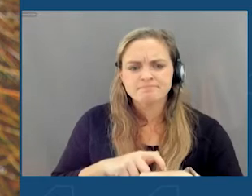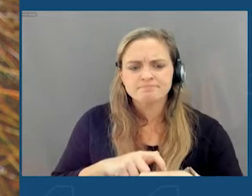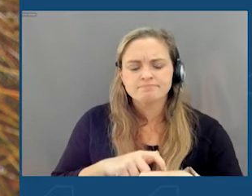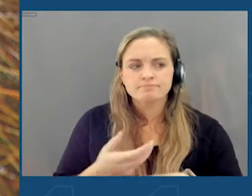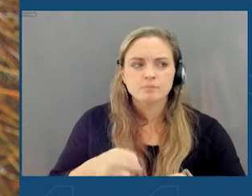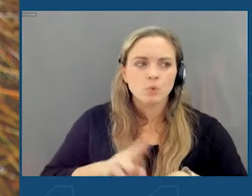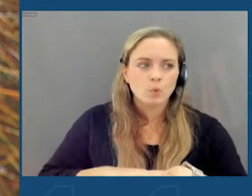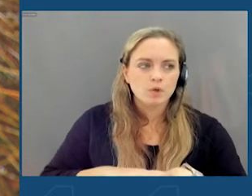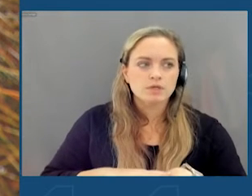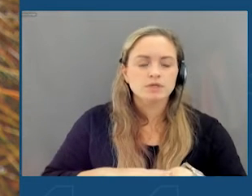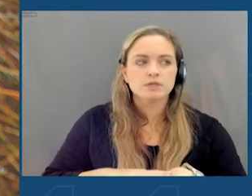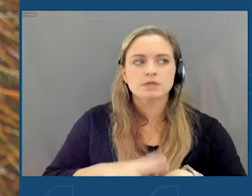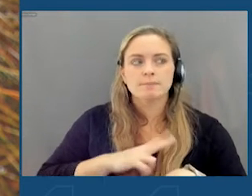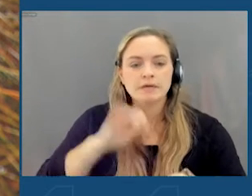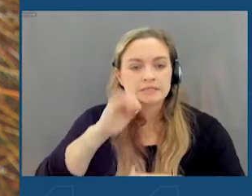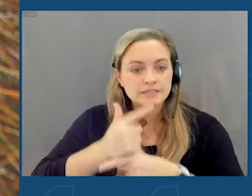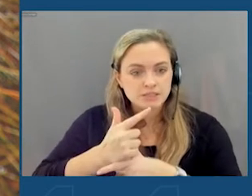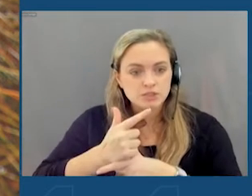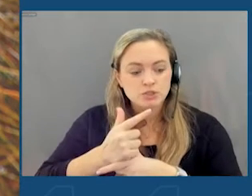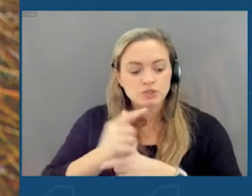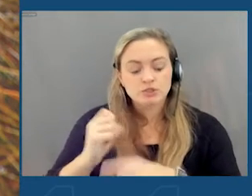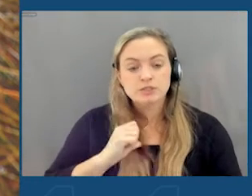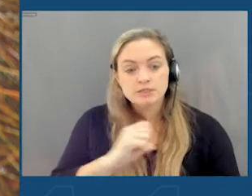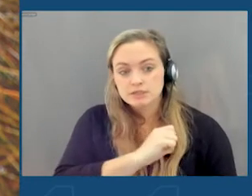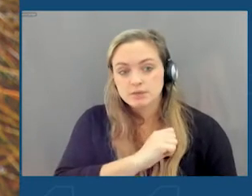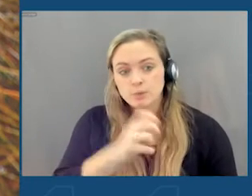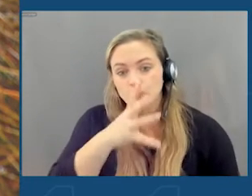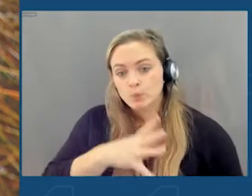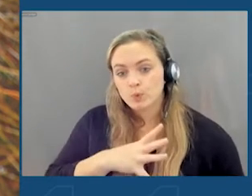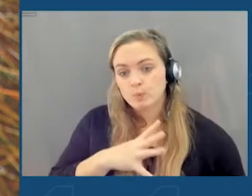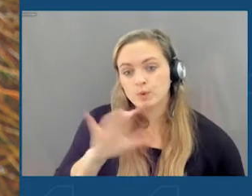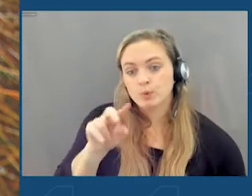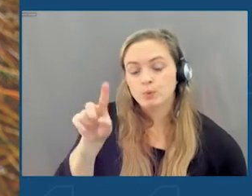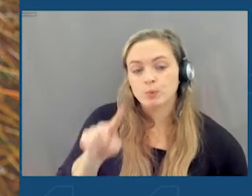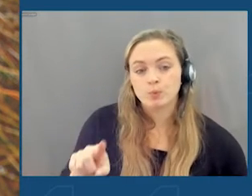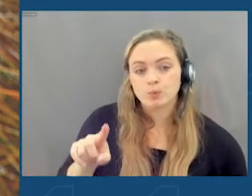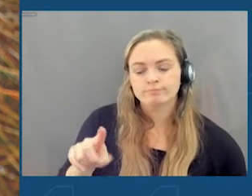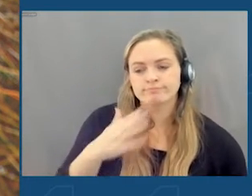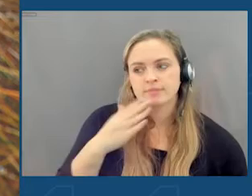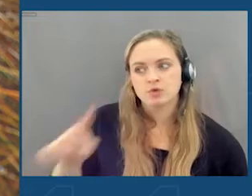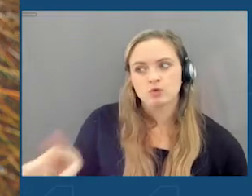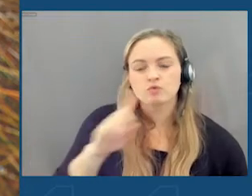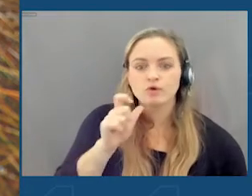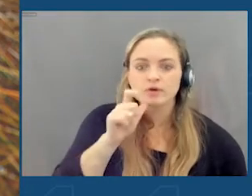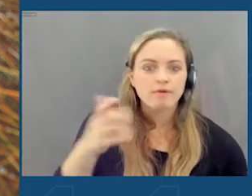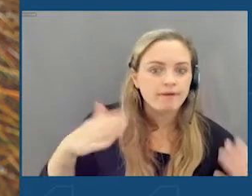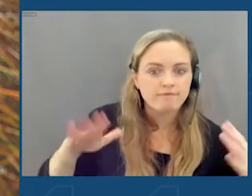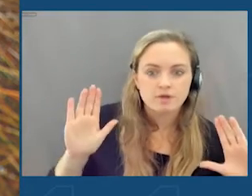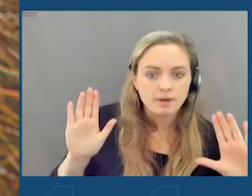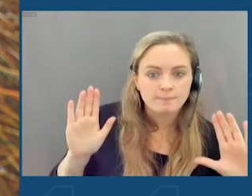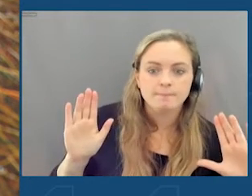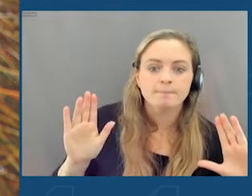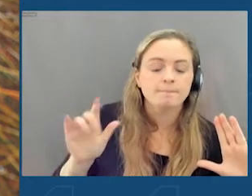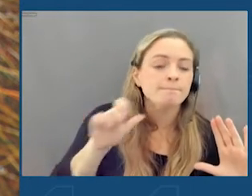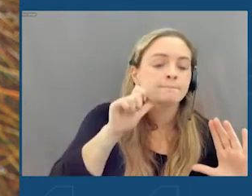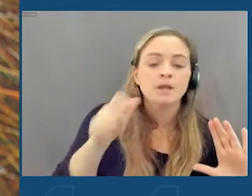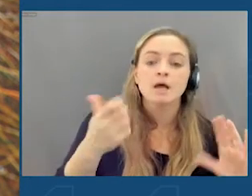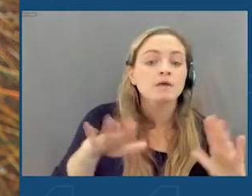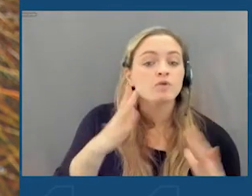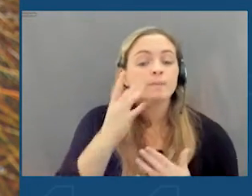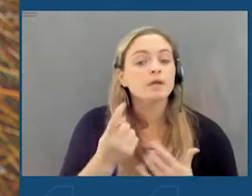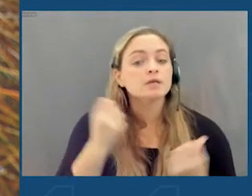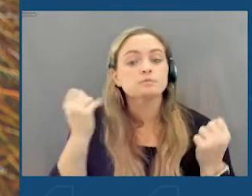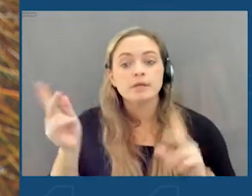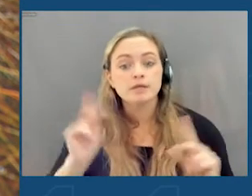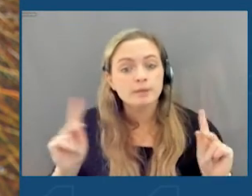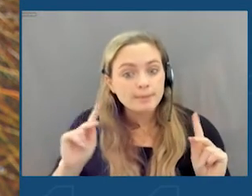course, my sister, Assemblywoman Cruz, I want to thank you for not giving up. Not giving up because so many